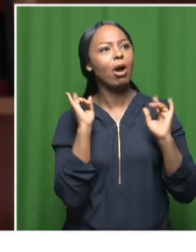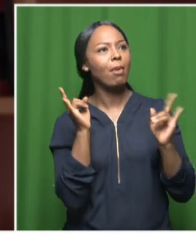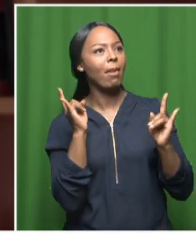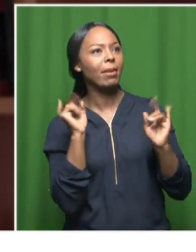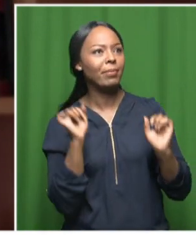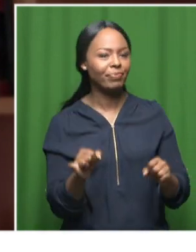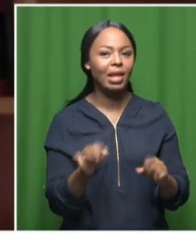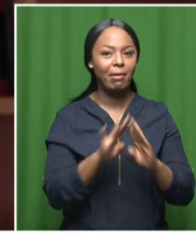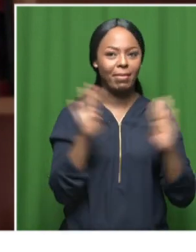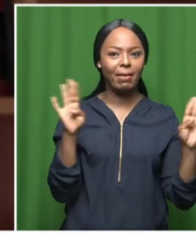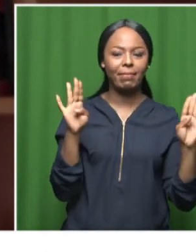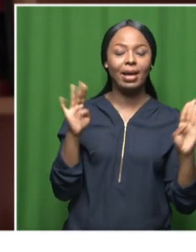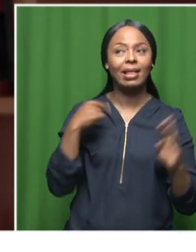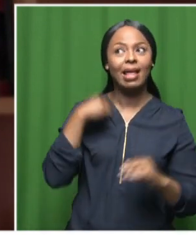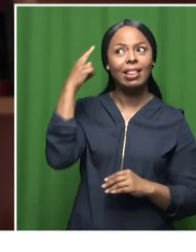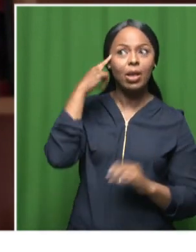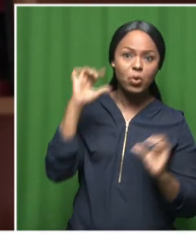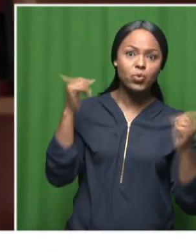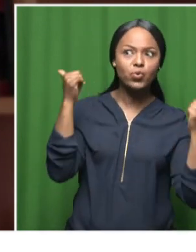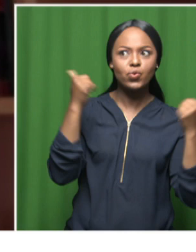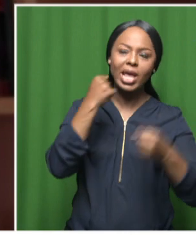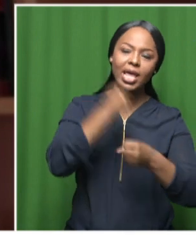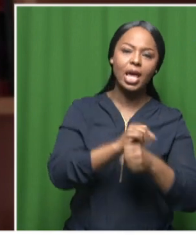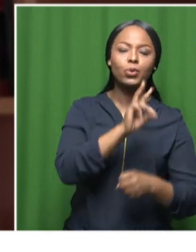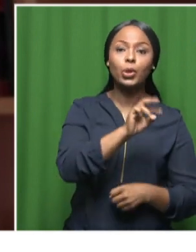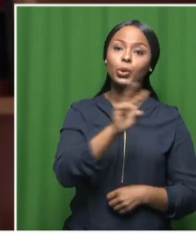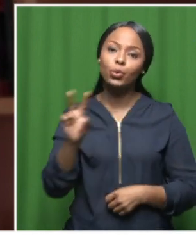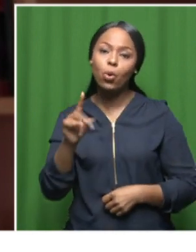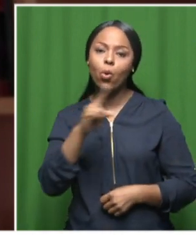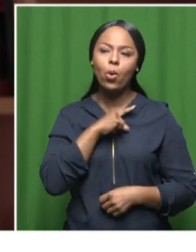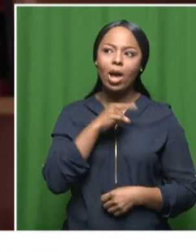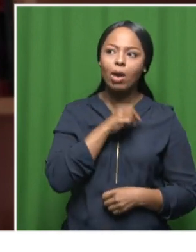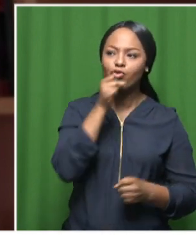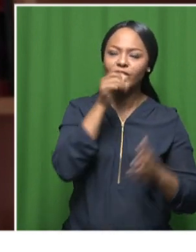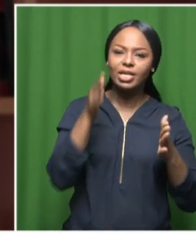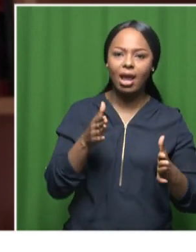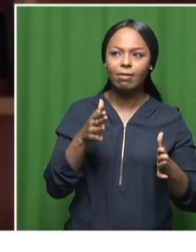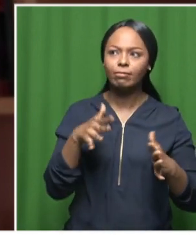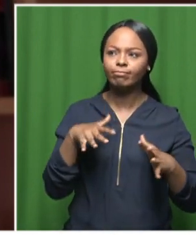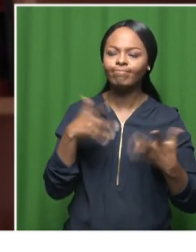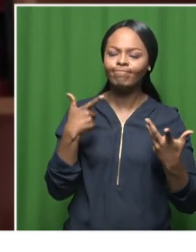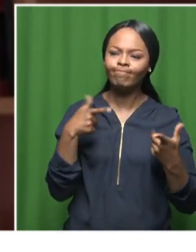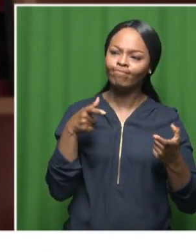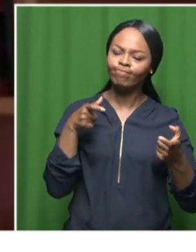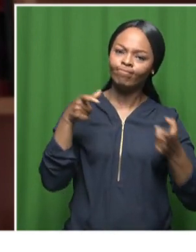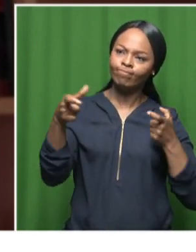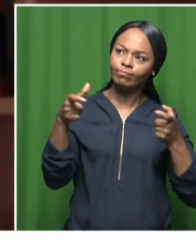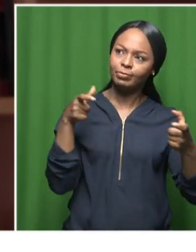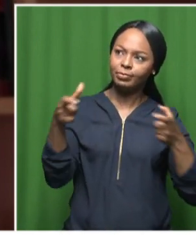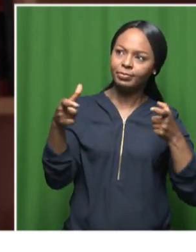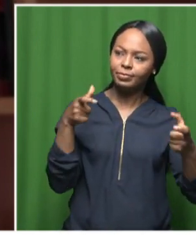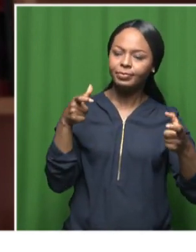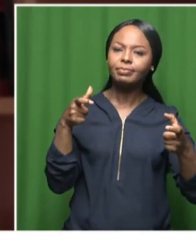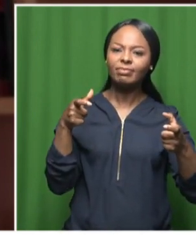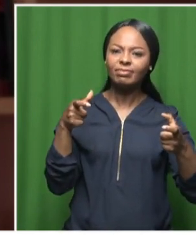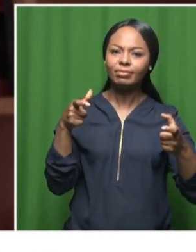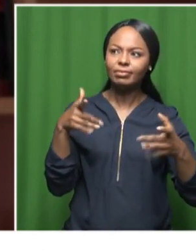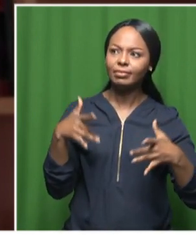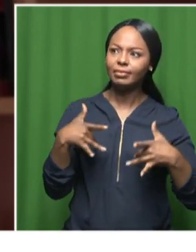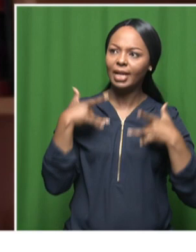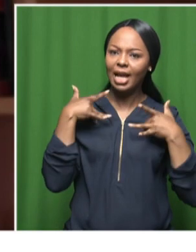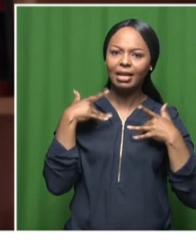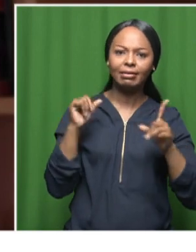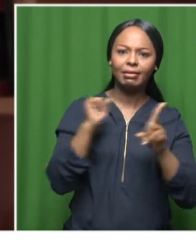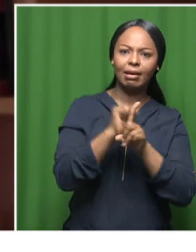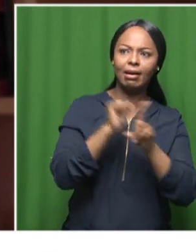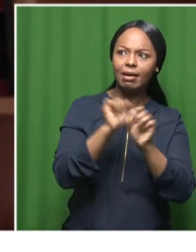was great about 2022 is how musicians took control of their,